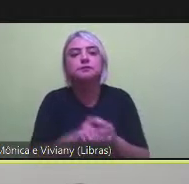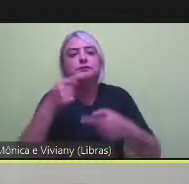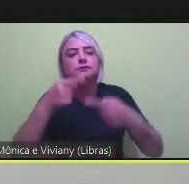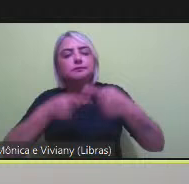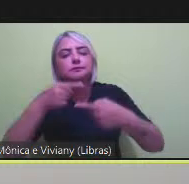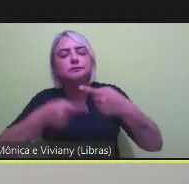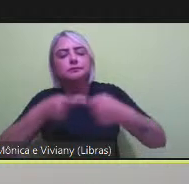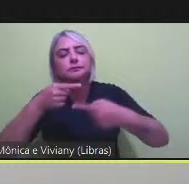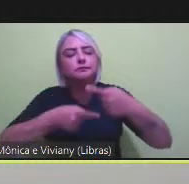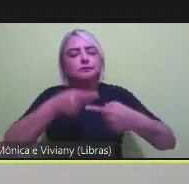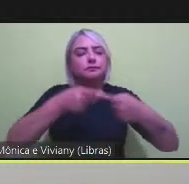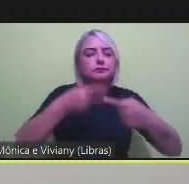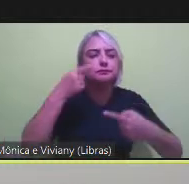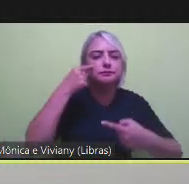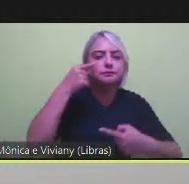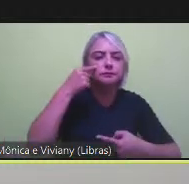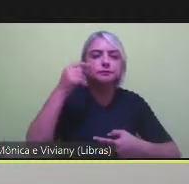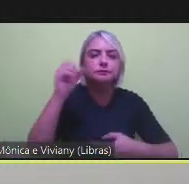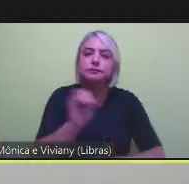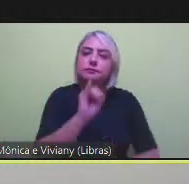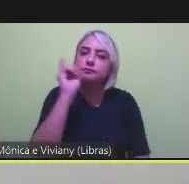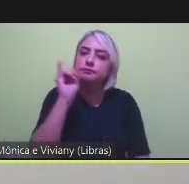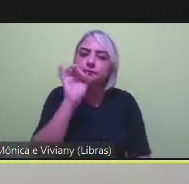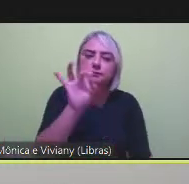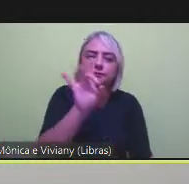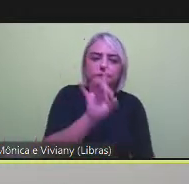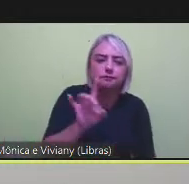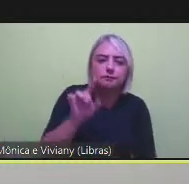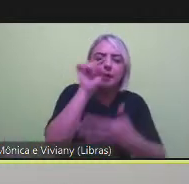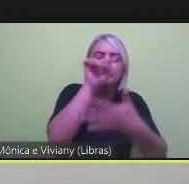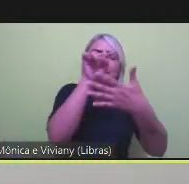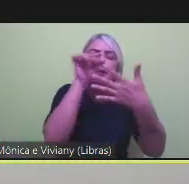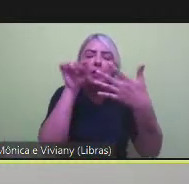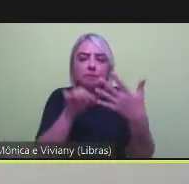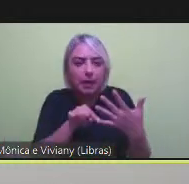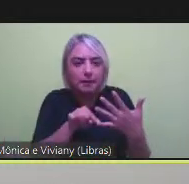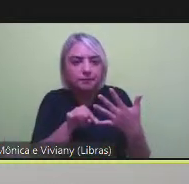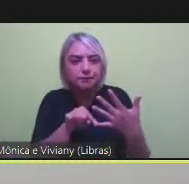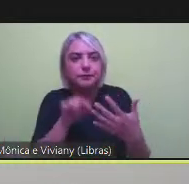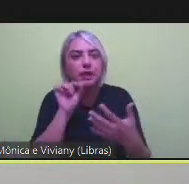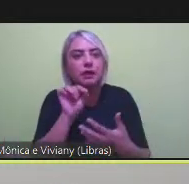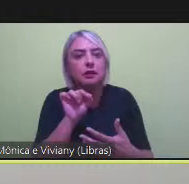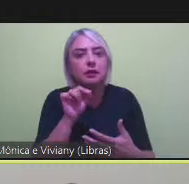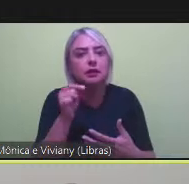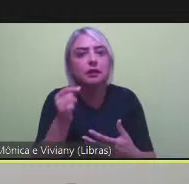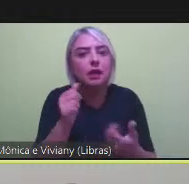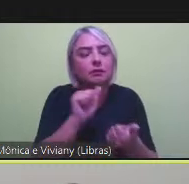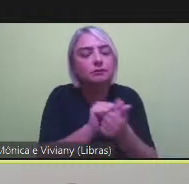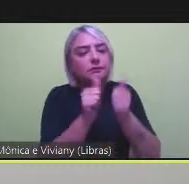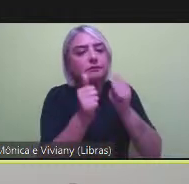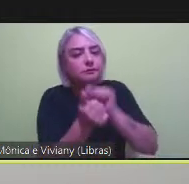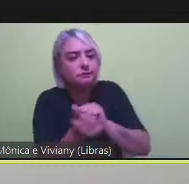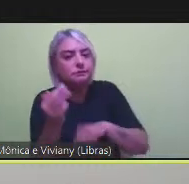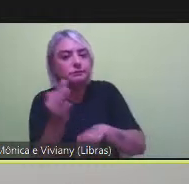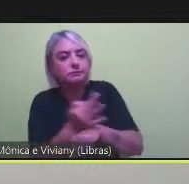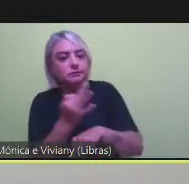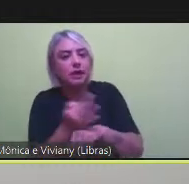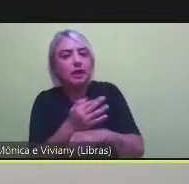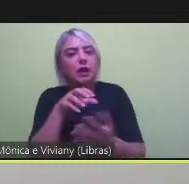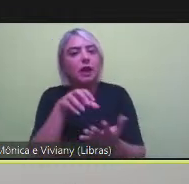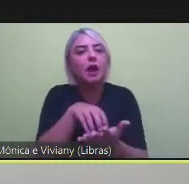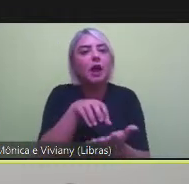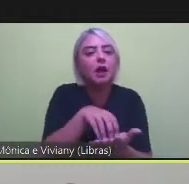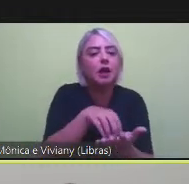We discussed, we saw the relevance of each material, and we try to adequate